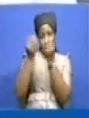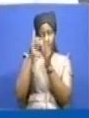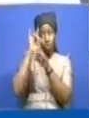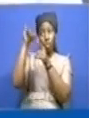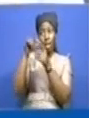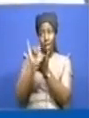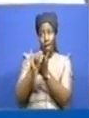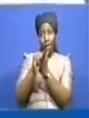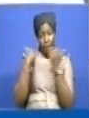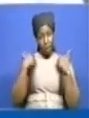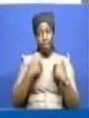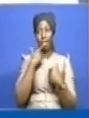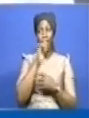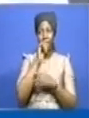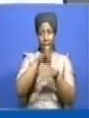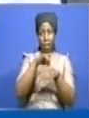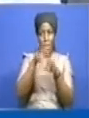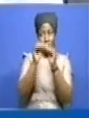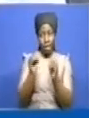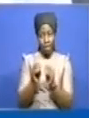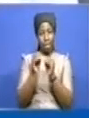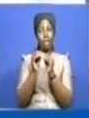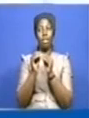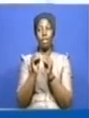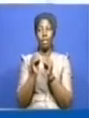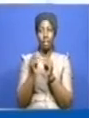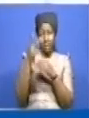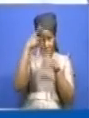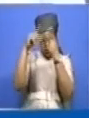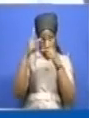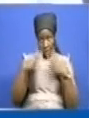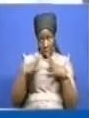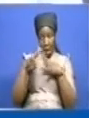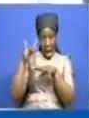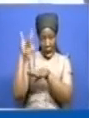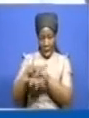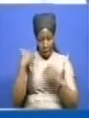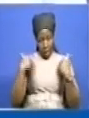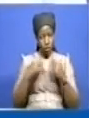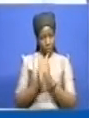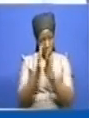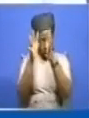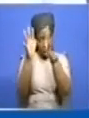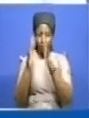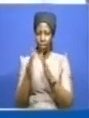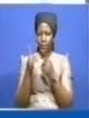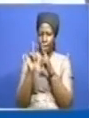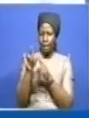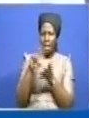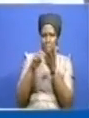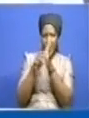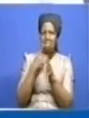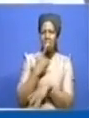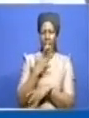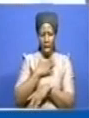as I said when I was meeting diplomats earlier, I was congratulating. It is not to say that hopefully our own scientists